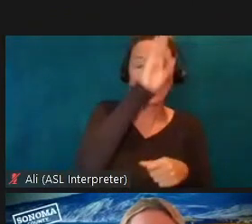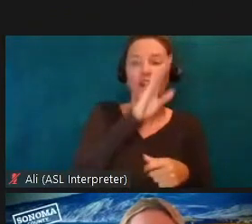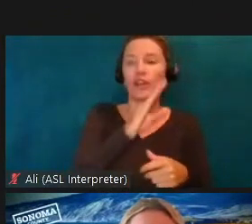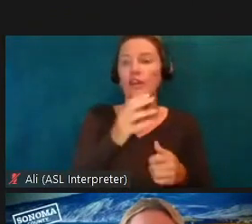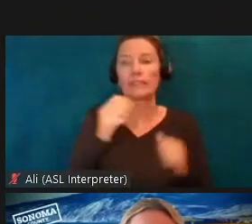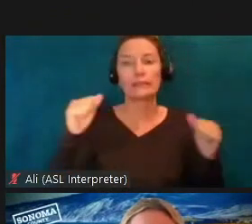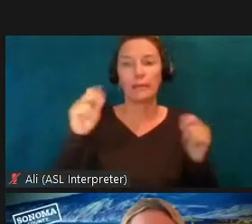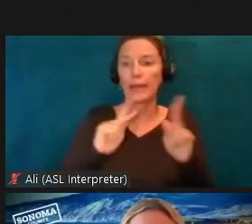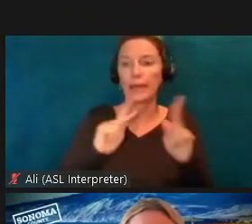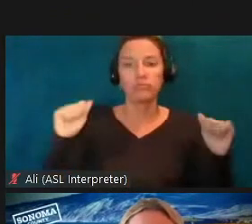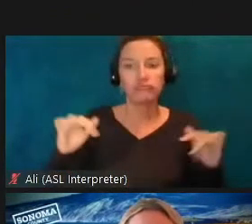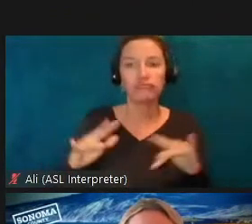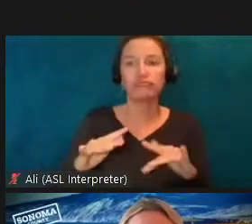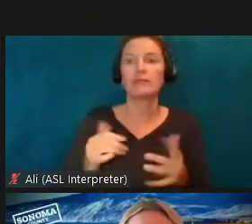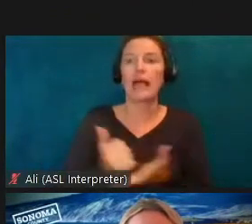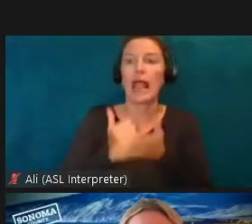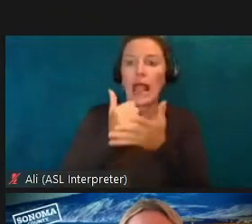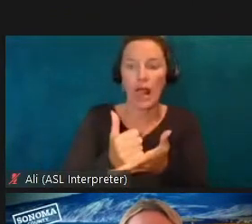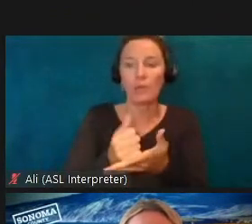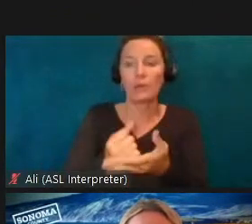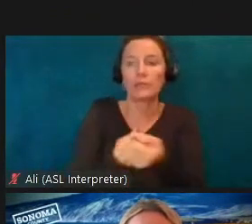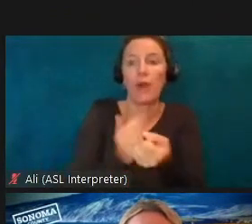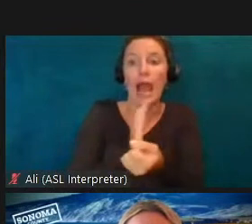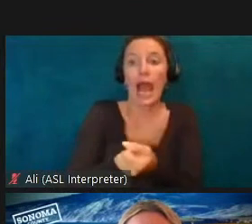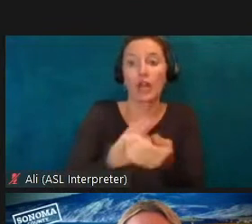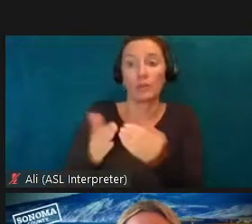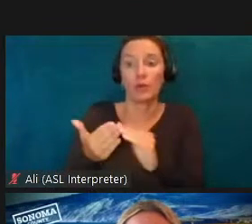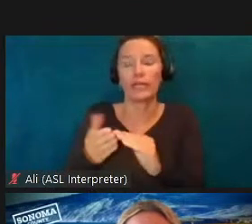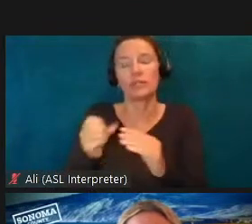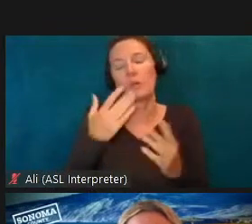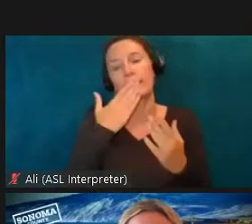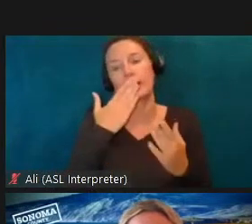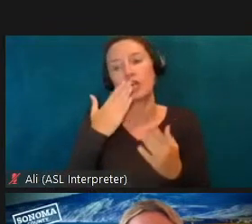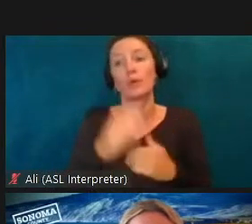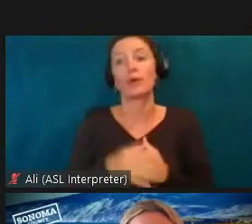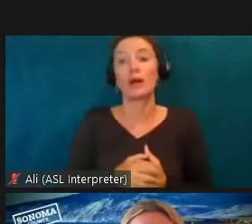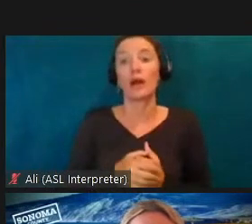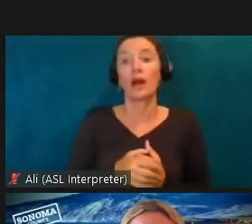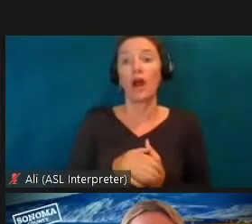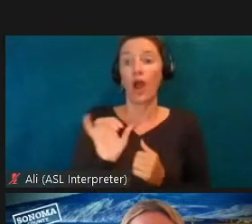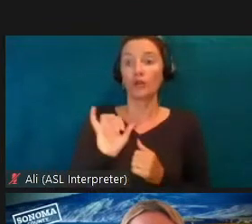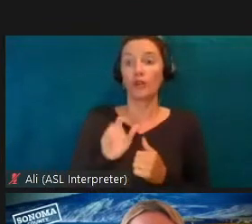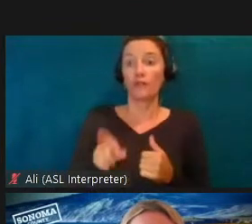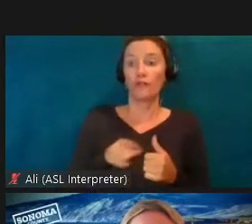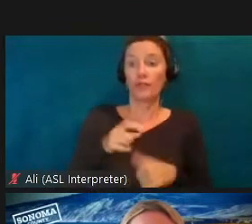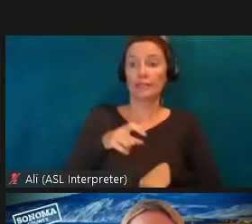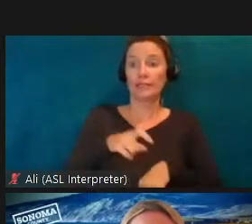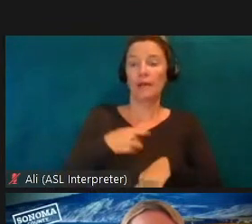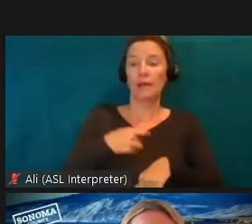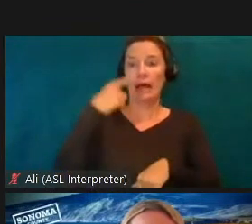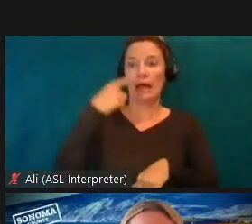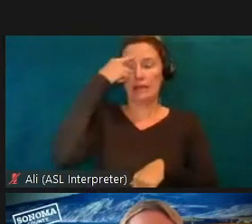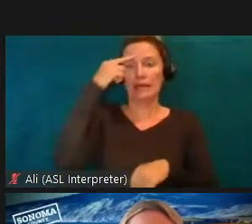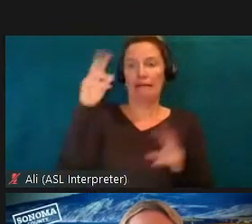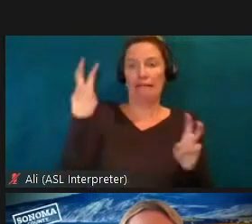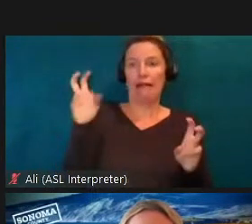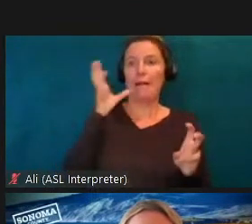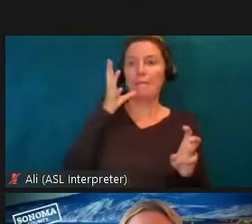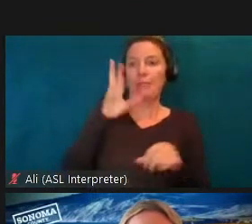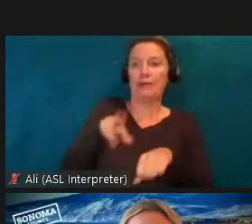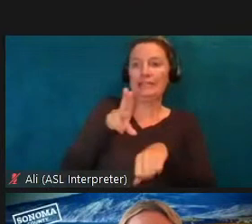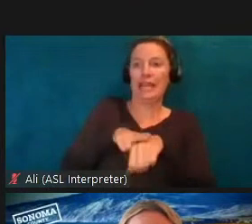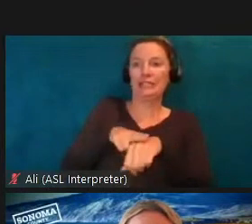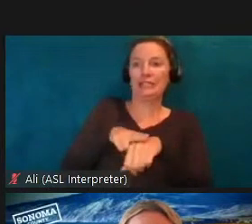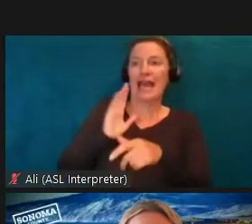our communities. Just want to say thank you. And I also think for the first time on this incident, Mother Nature is finally